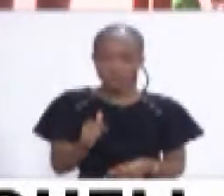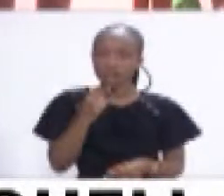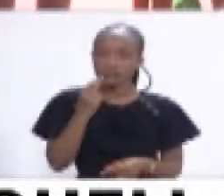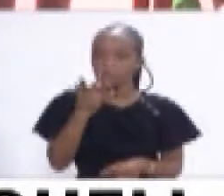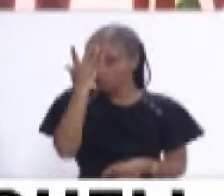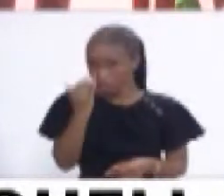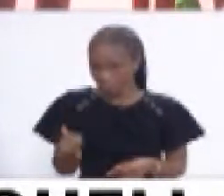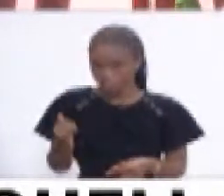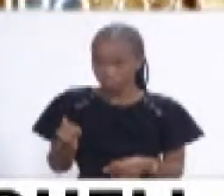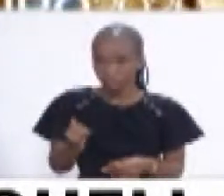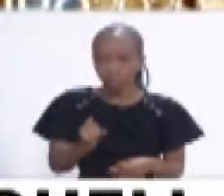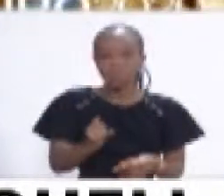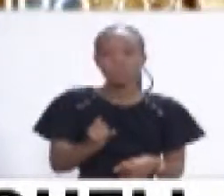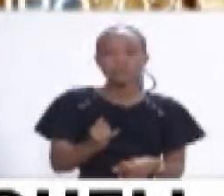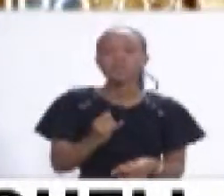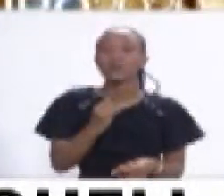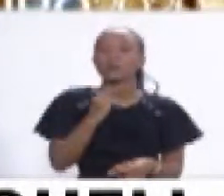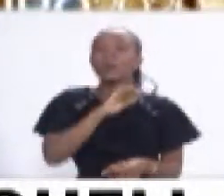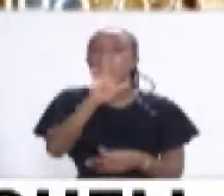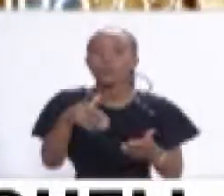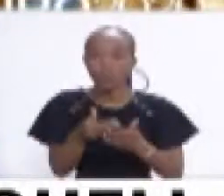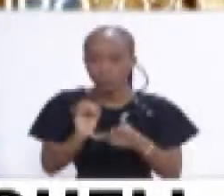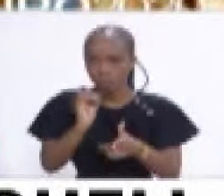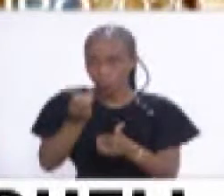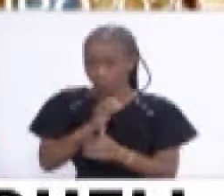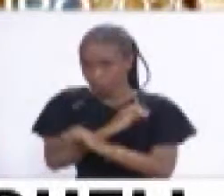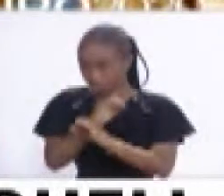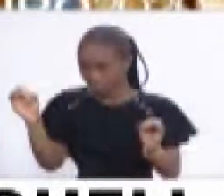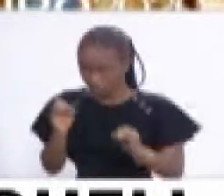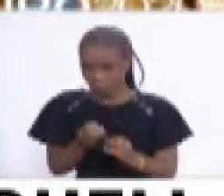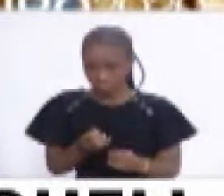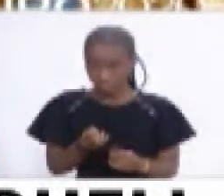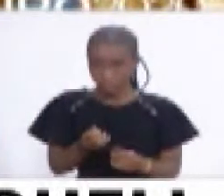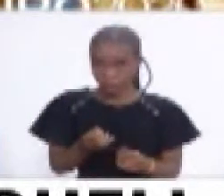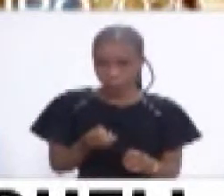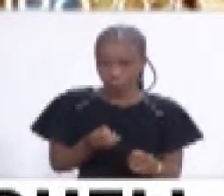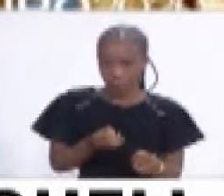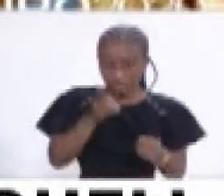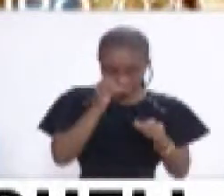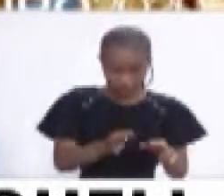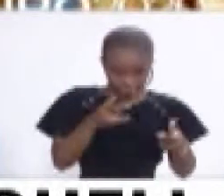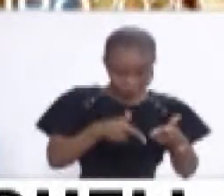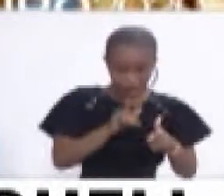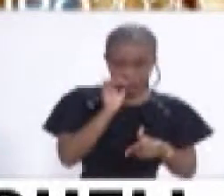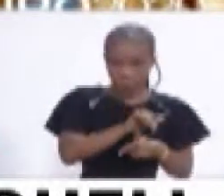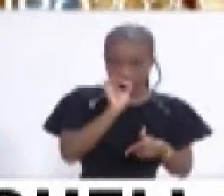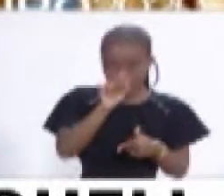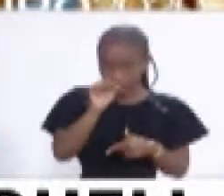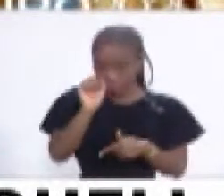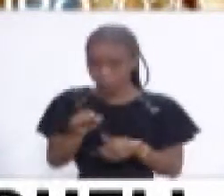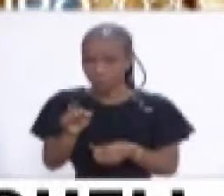all or none. And I said no. Because if I allowed that, I would